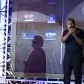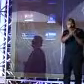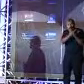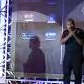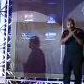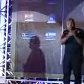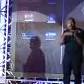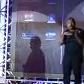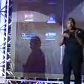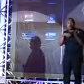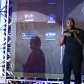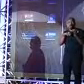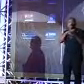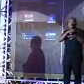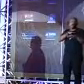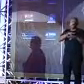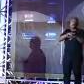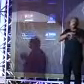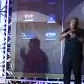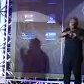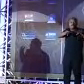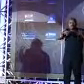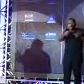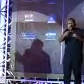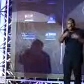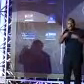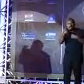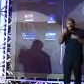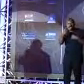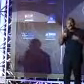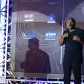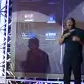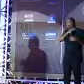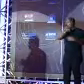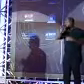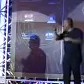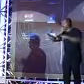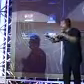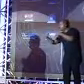began to professionalise, seeking to establish